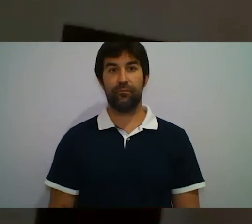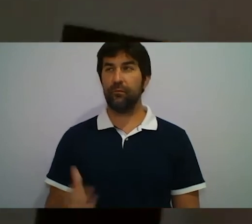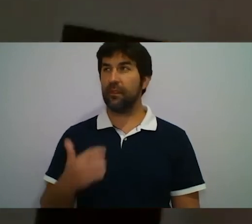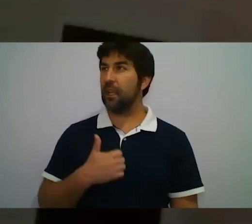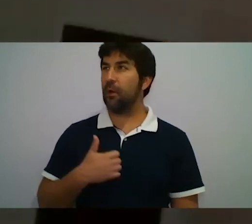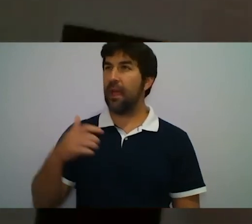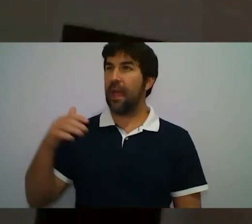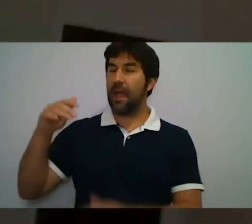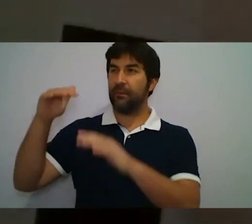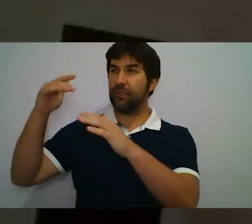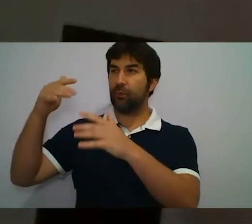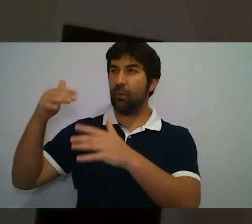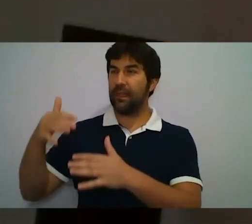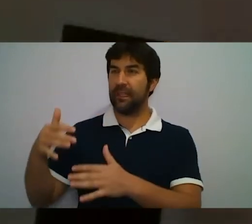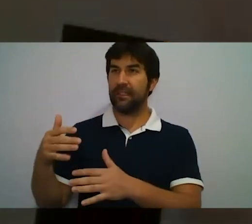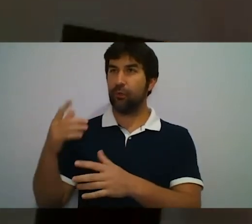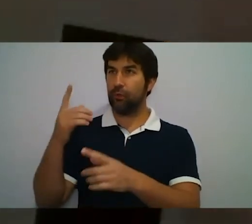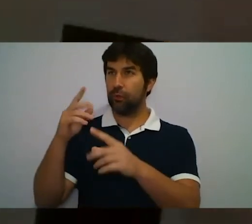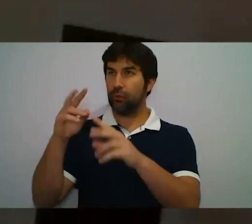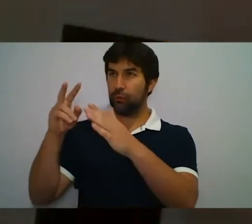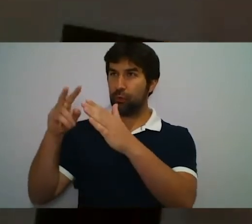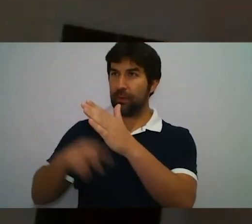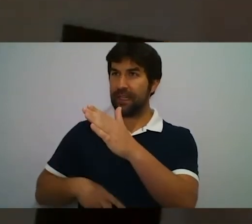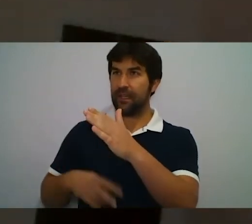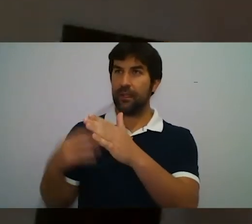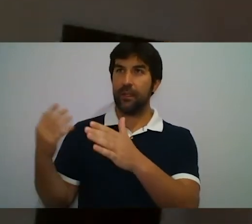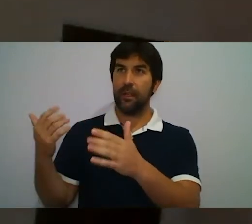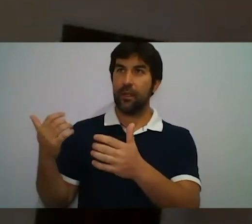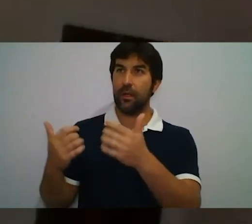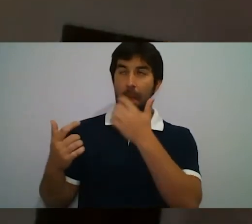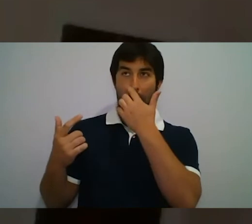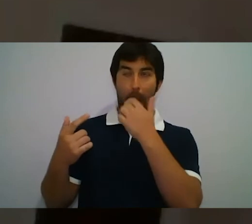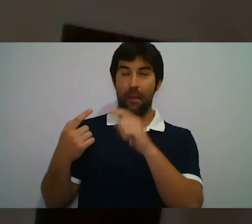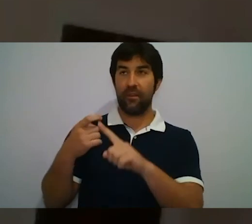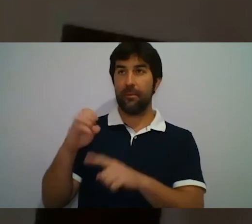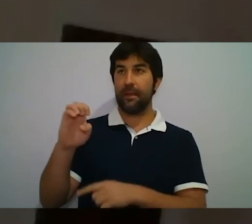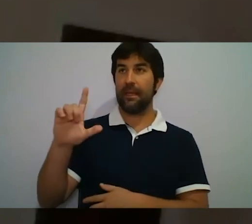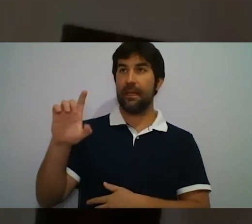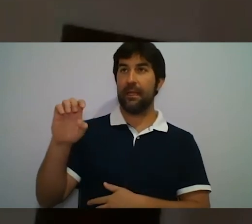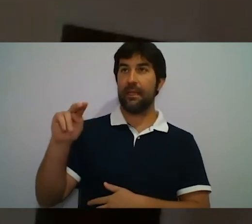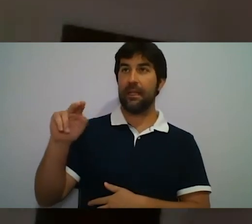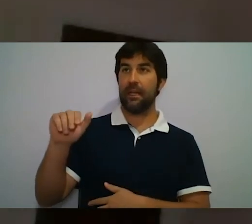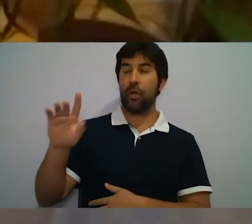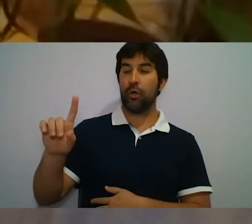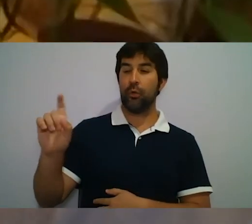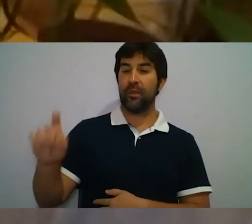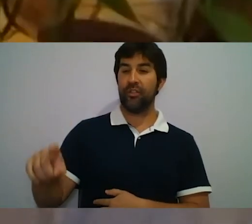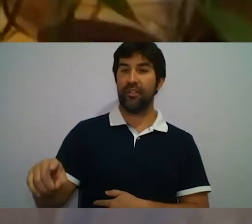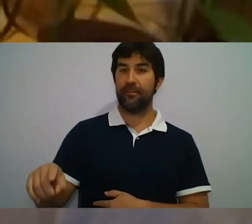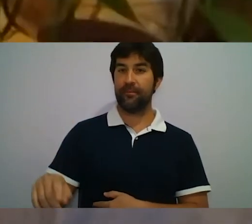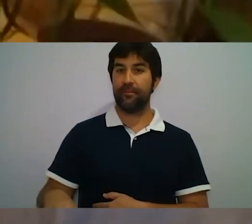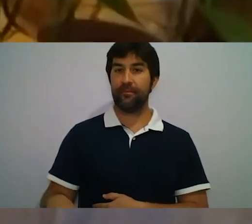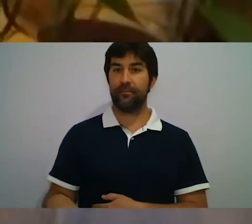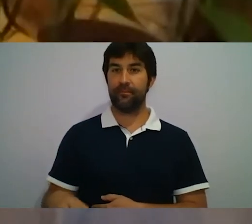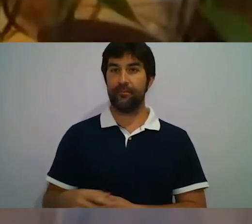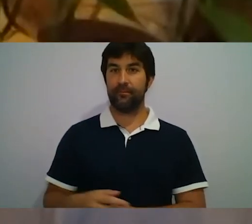be, continuing to work through the list that we already have, the backlog of